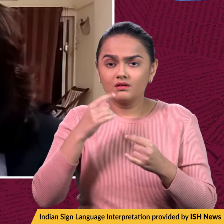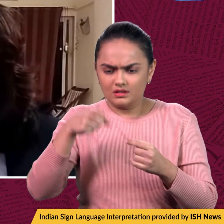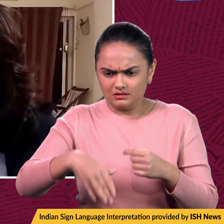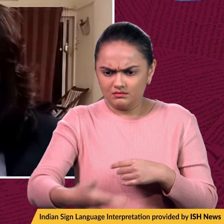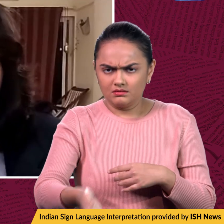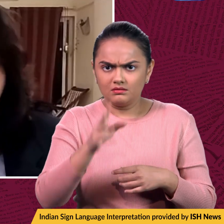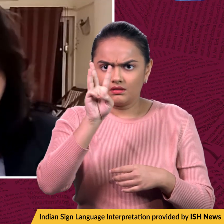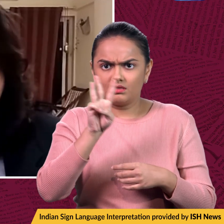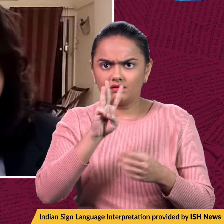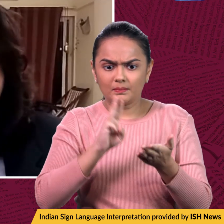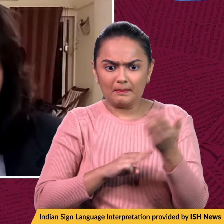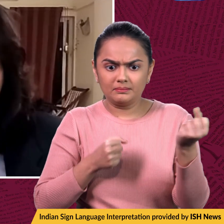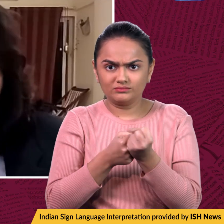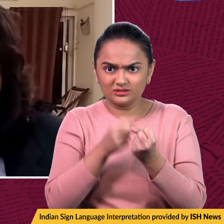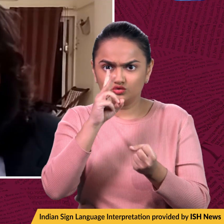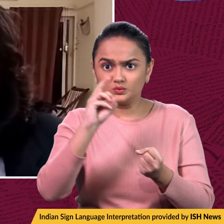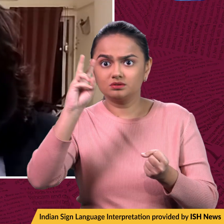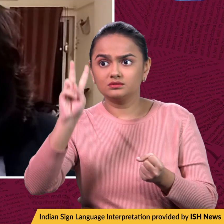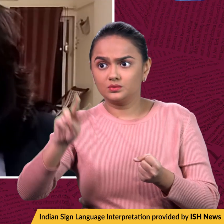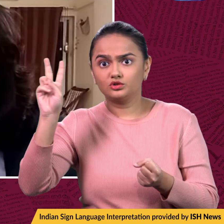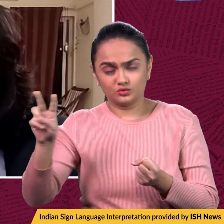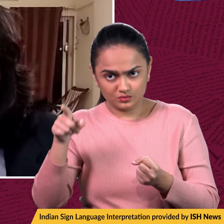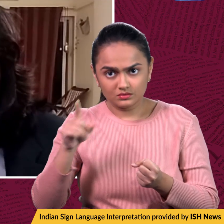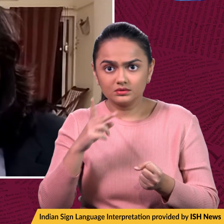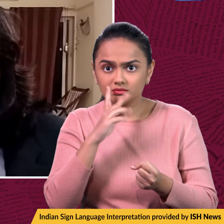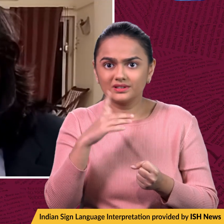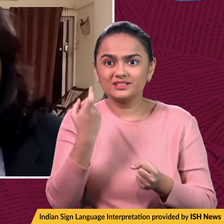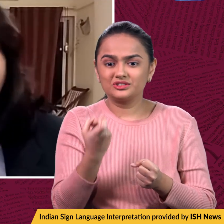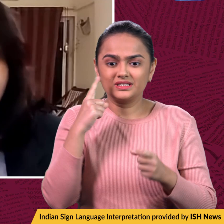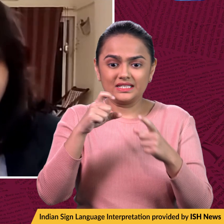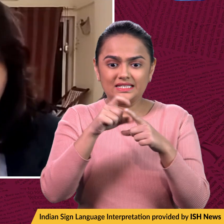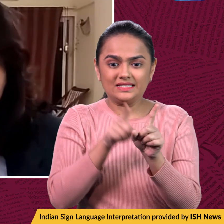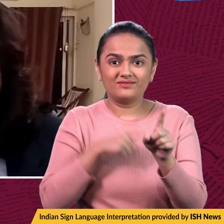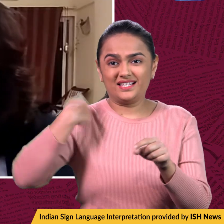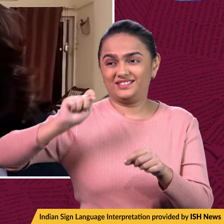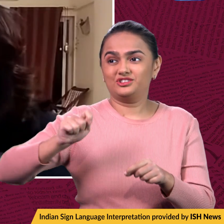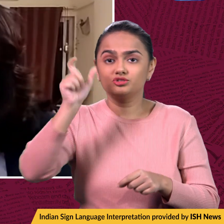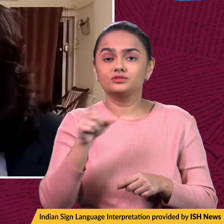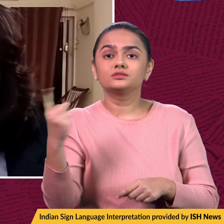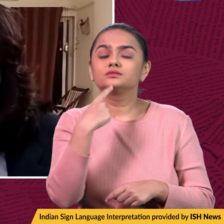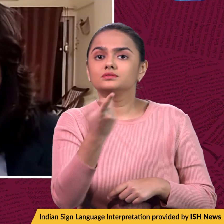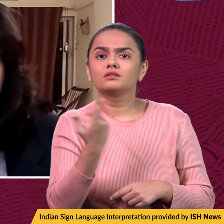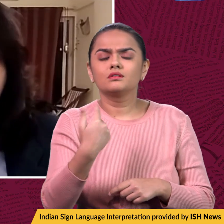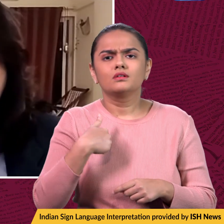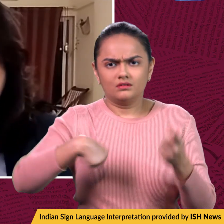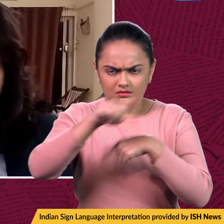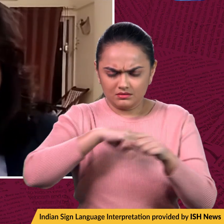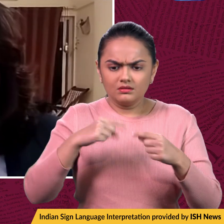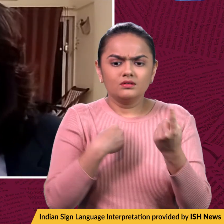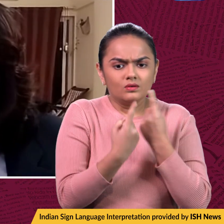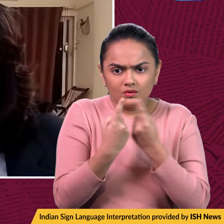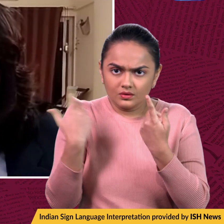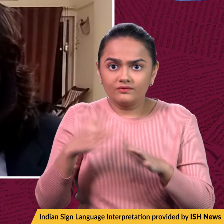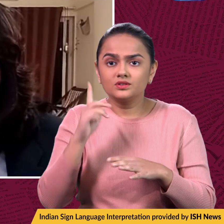final hearing on the 3rd of March 2022. Justice D.Y. Chandrachud said, and I quote, "We have upheld the